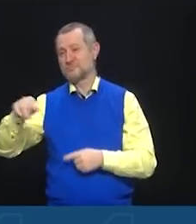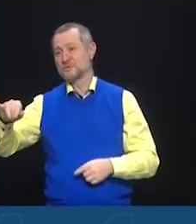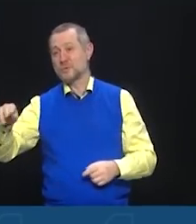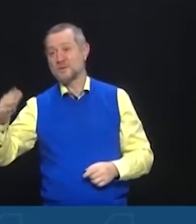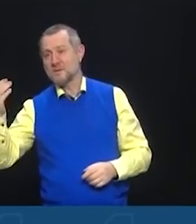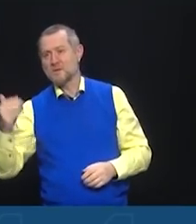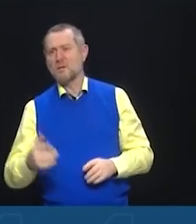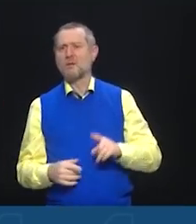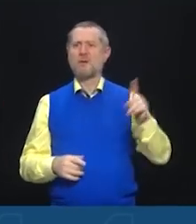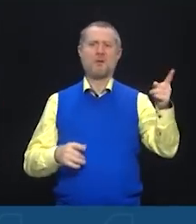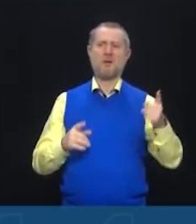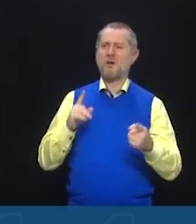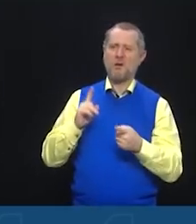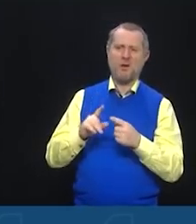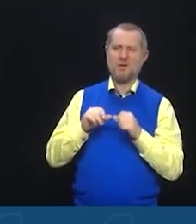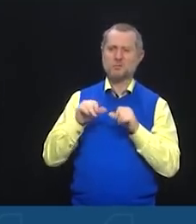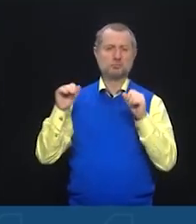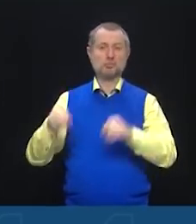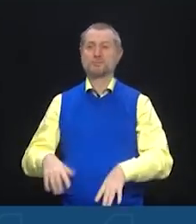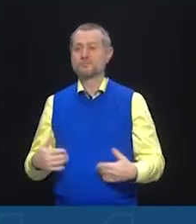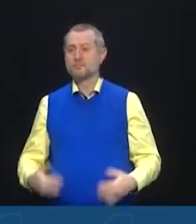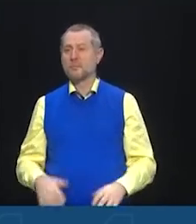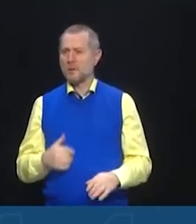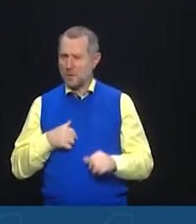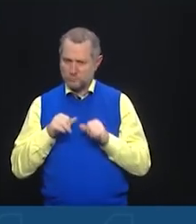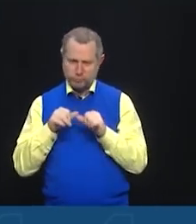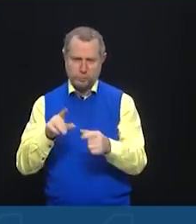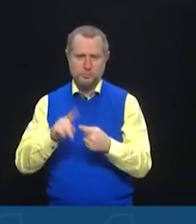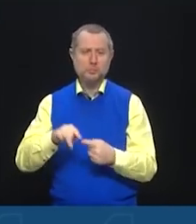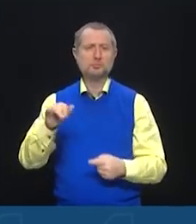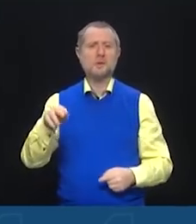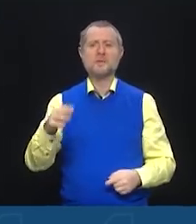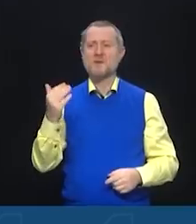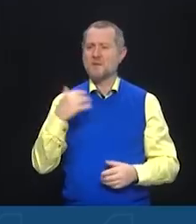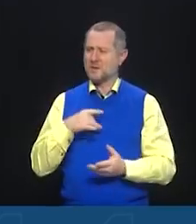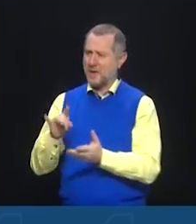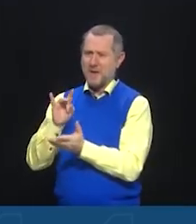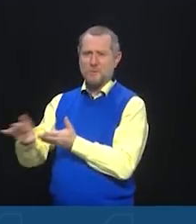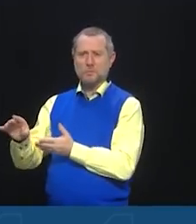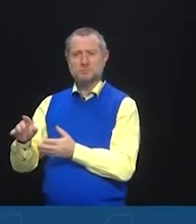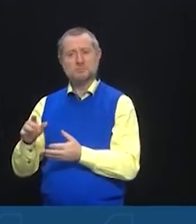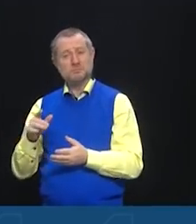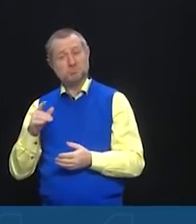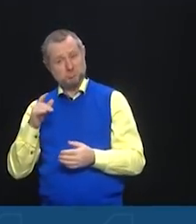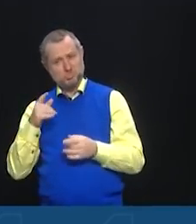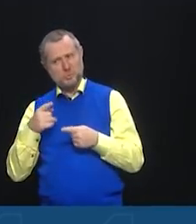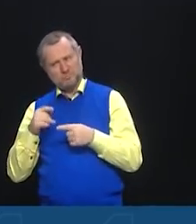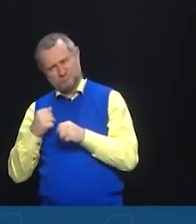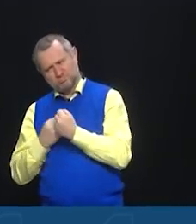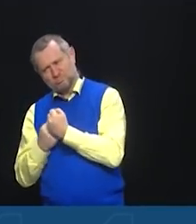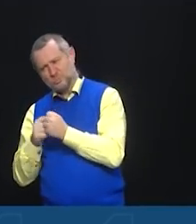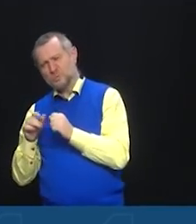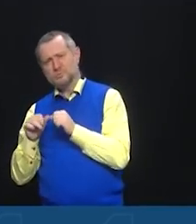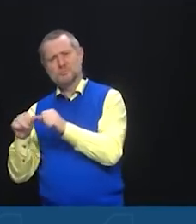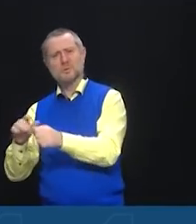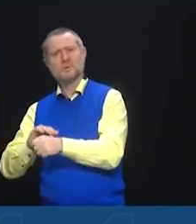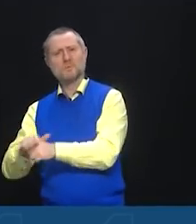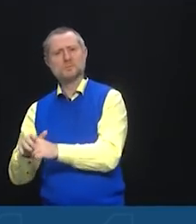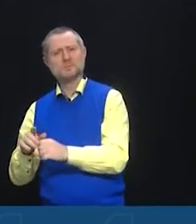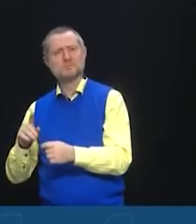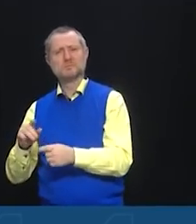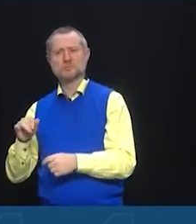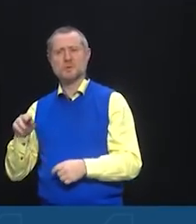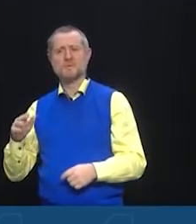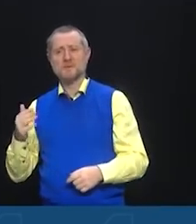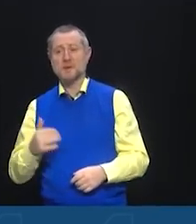think my credentials and positions in terms of protecting people during this pandemic are very clear and established. Any